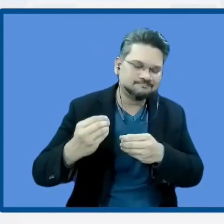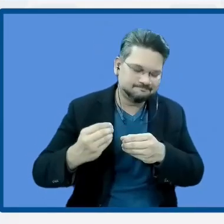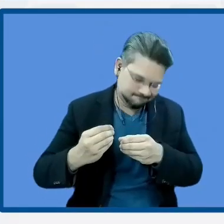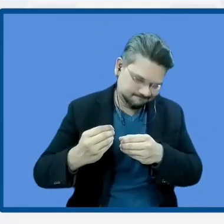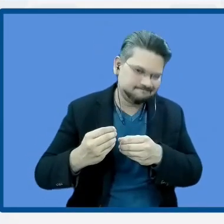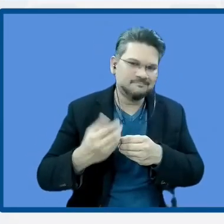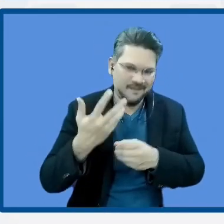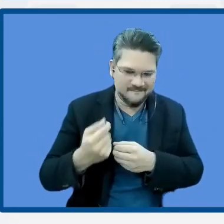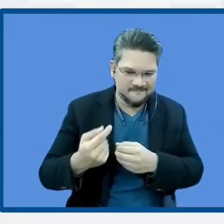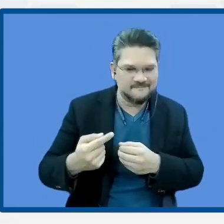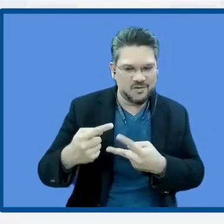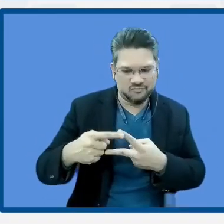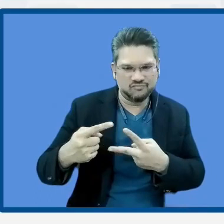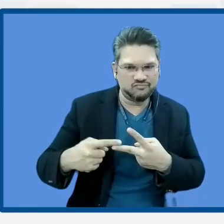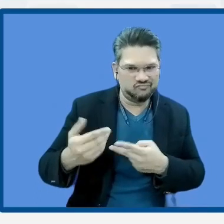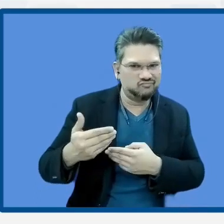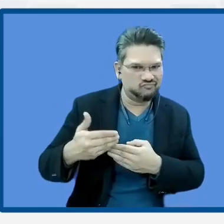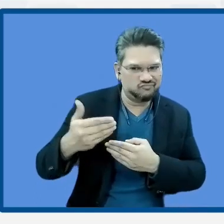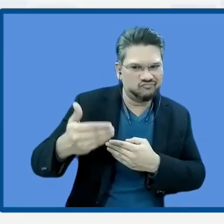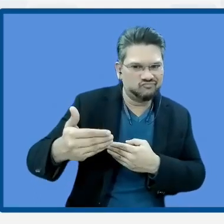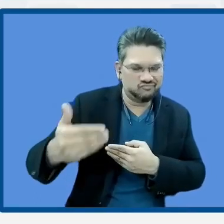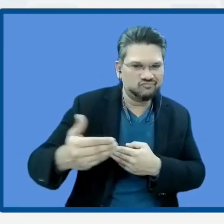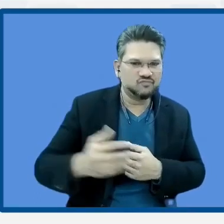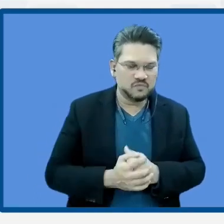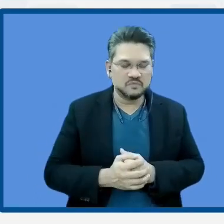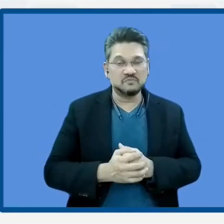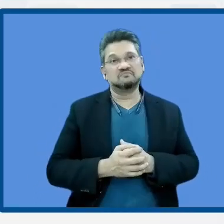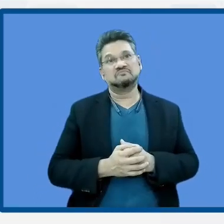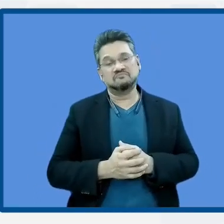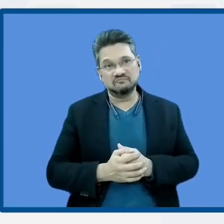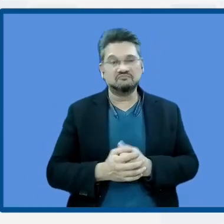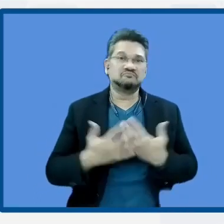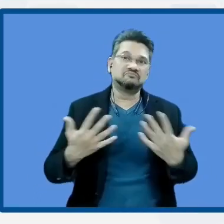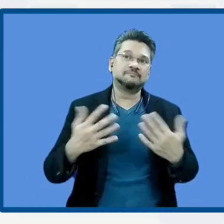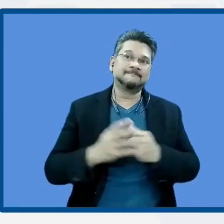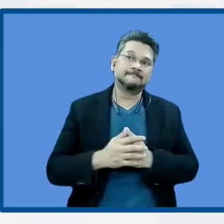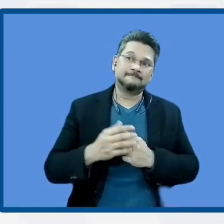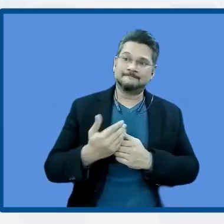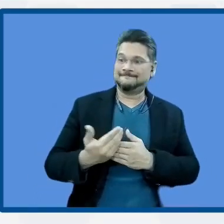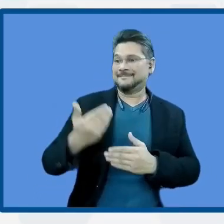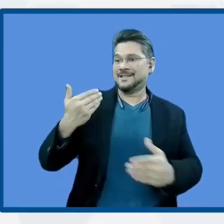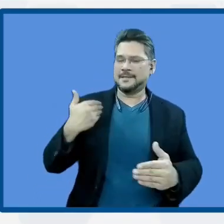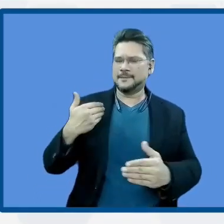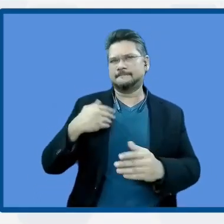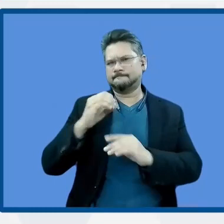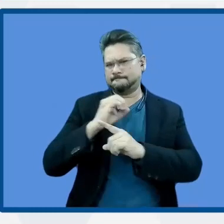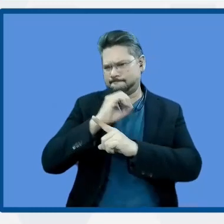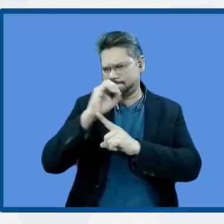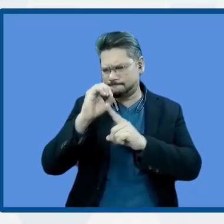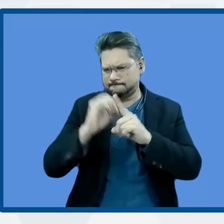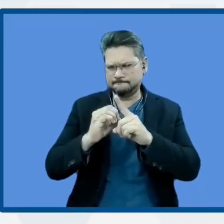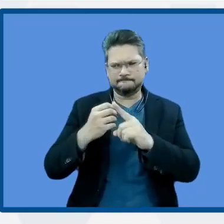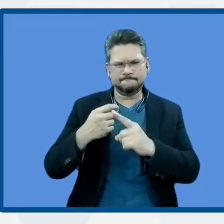run. The last estimates that we can really do by combining data from different sources, and only